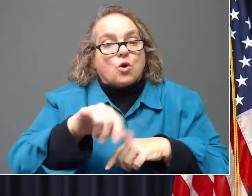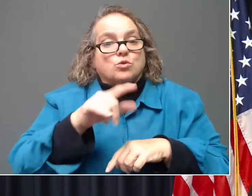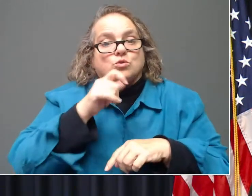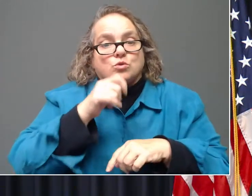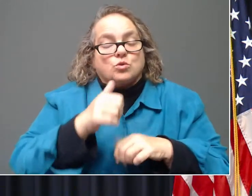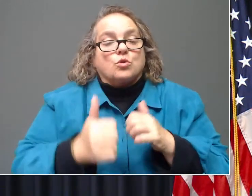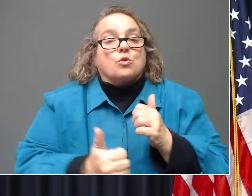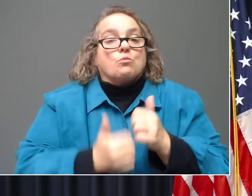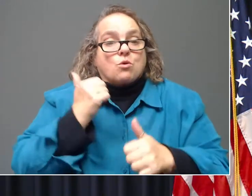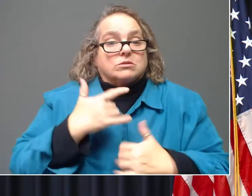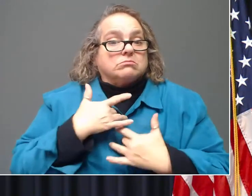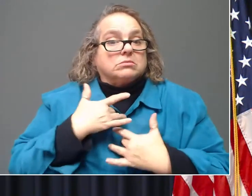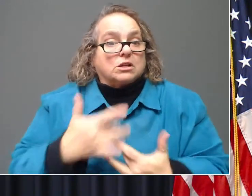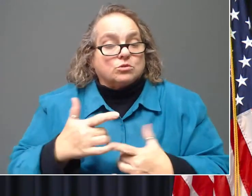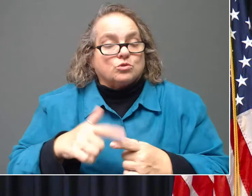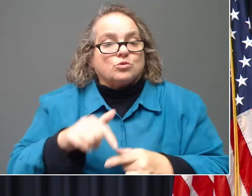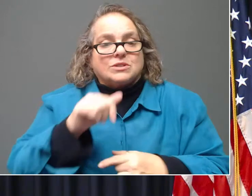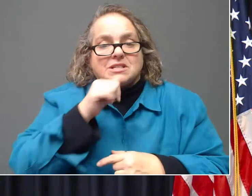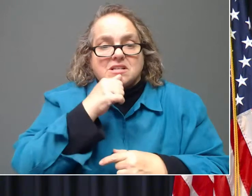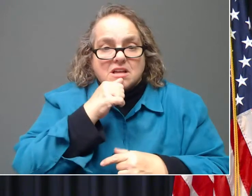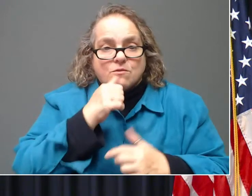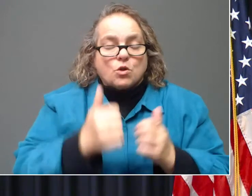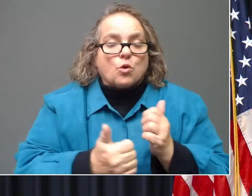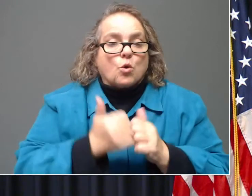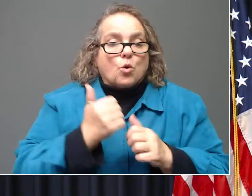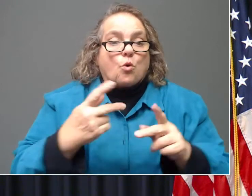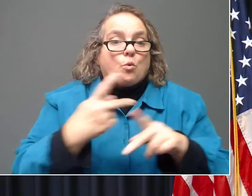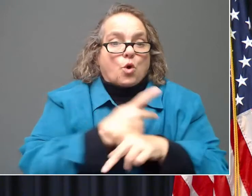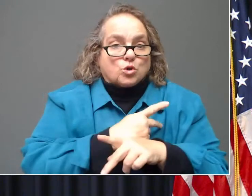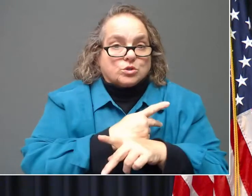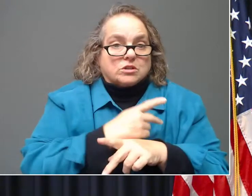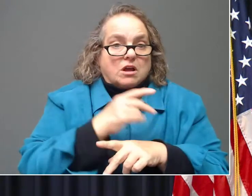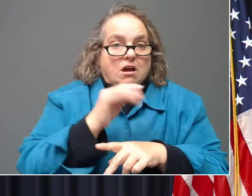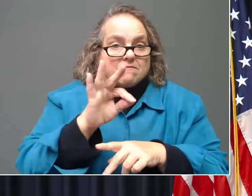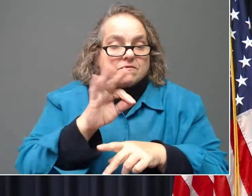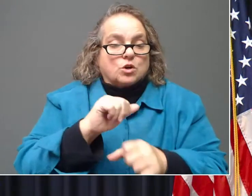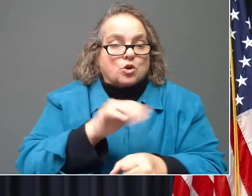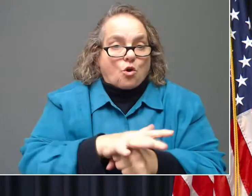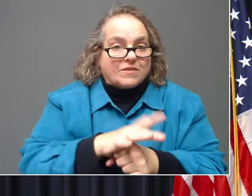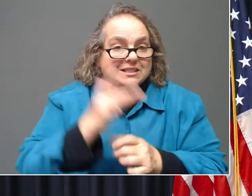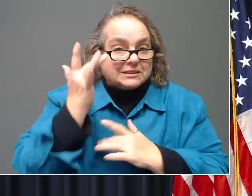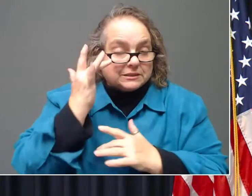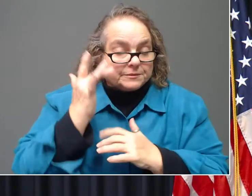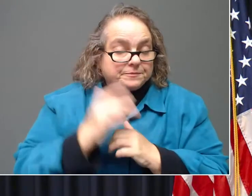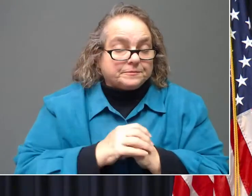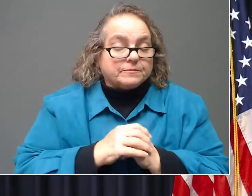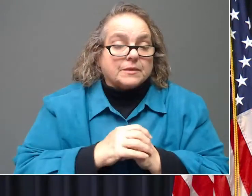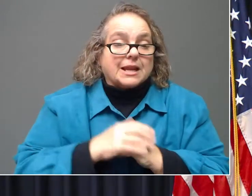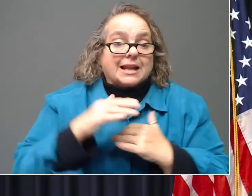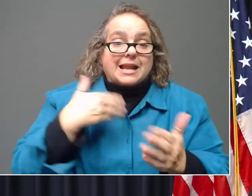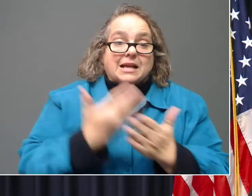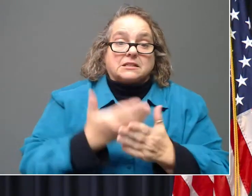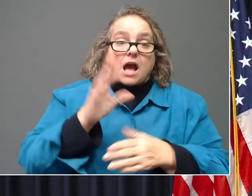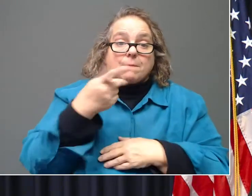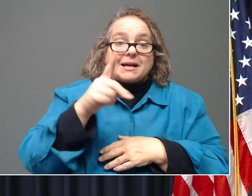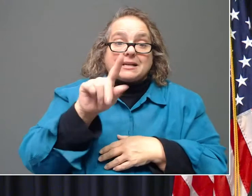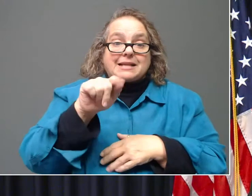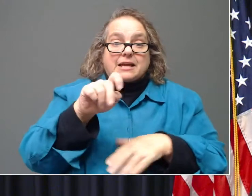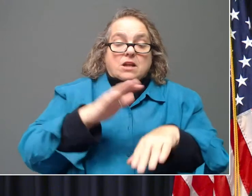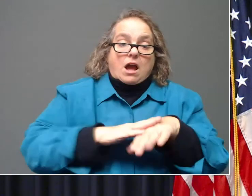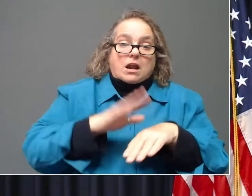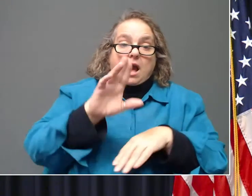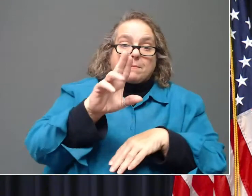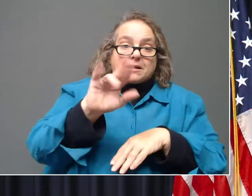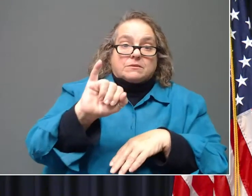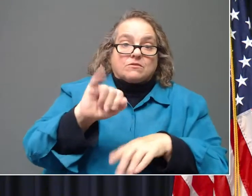to suffer the worst of outcomes. Next, we're going to go to an update on UI from Amy